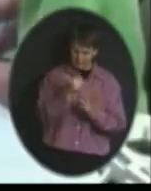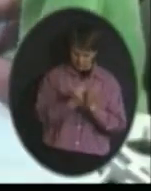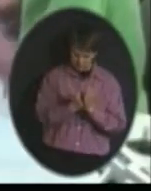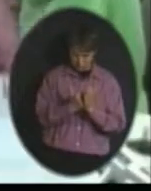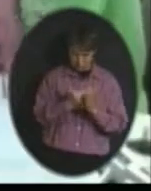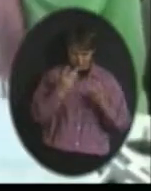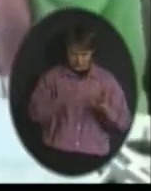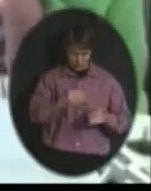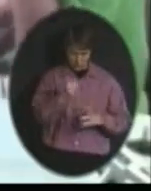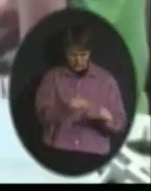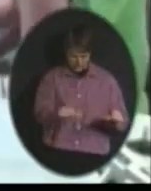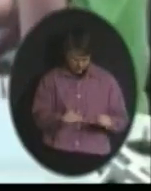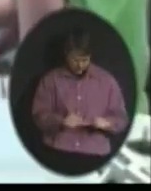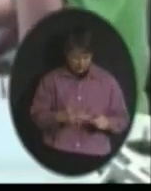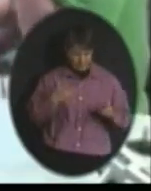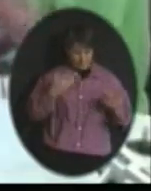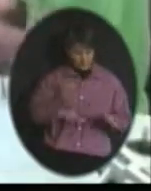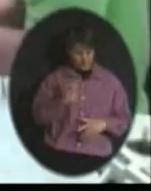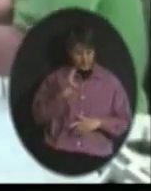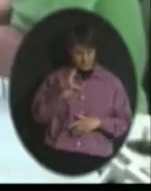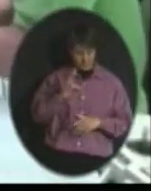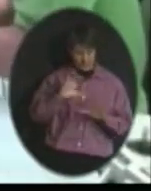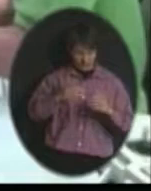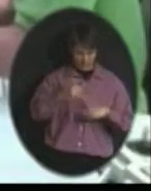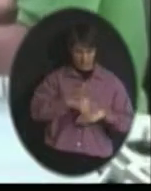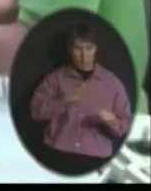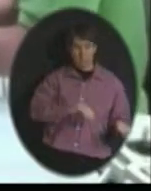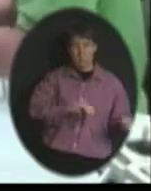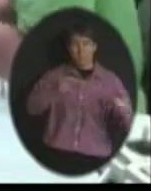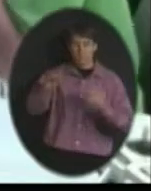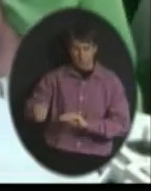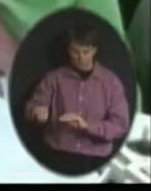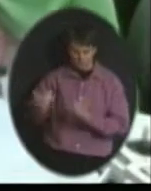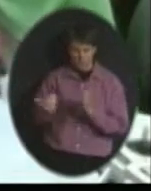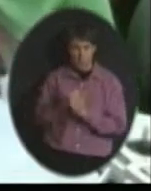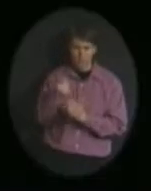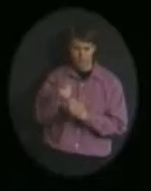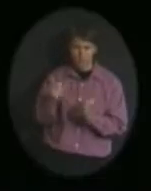which students move to a new module to learn new content with a new partner.